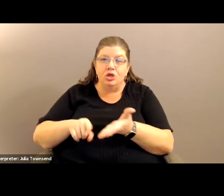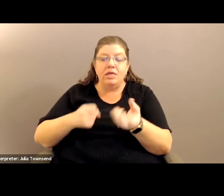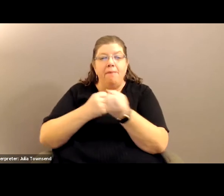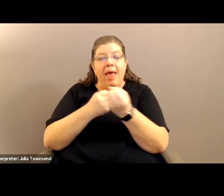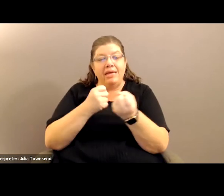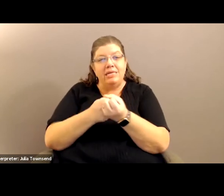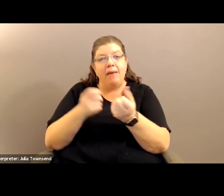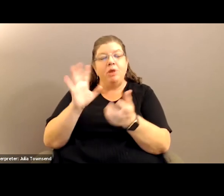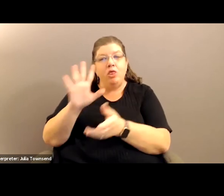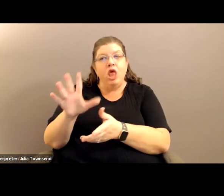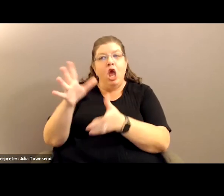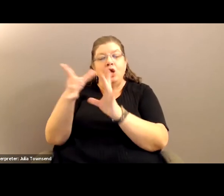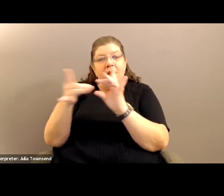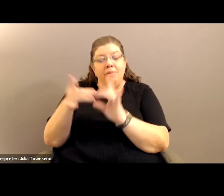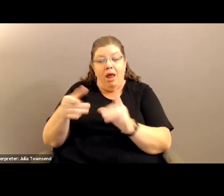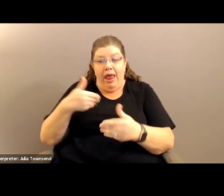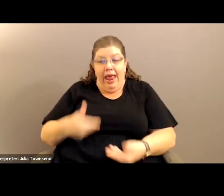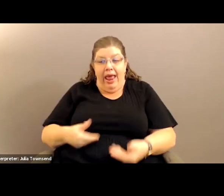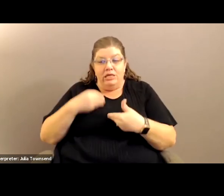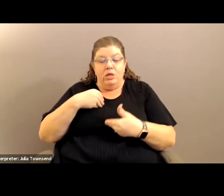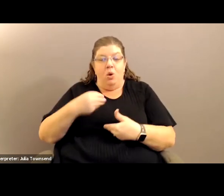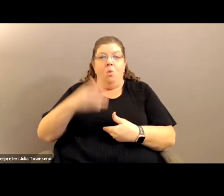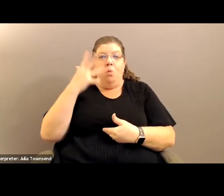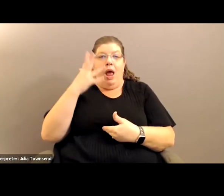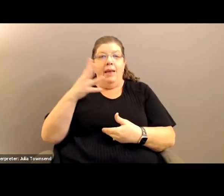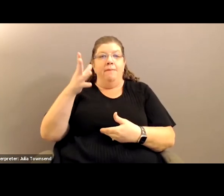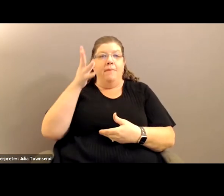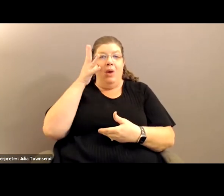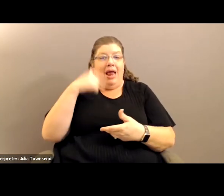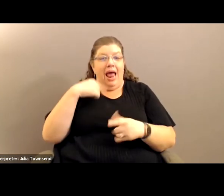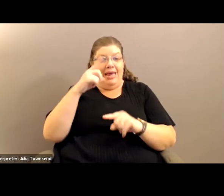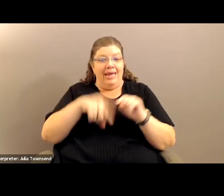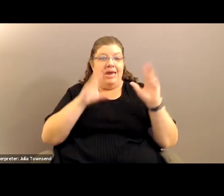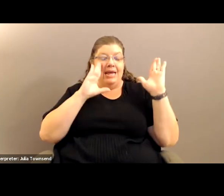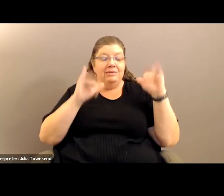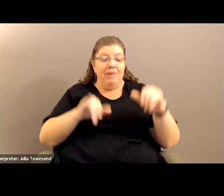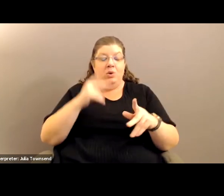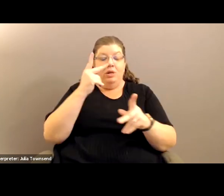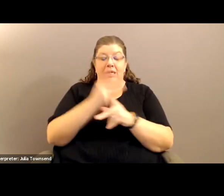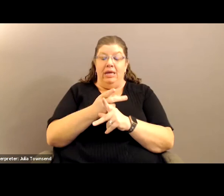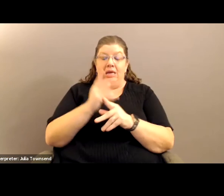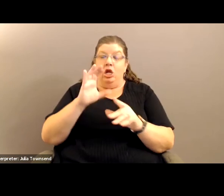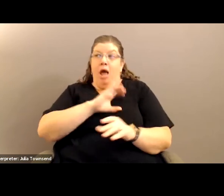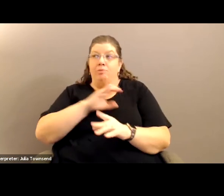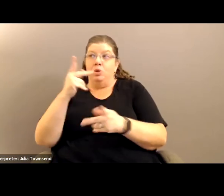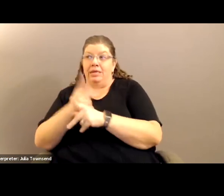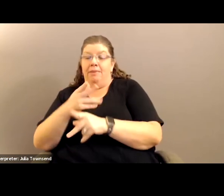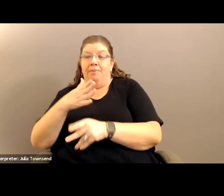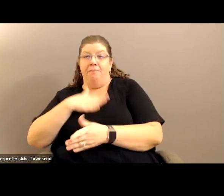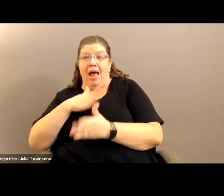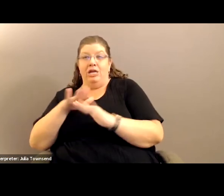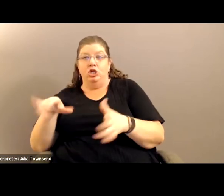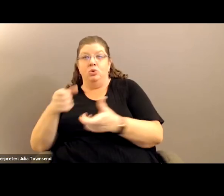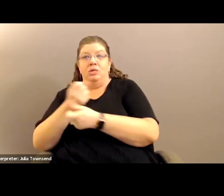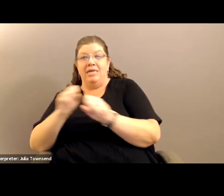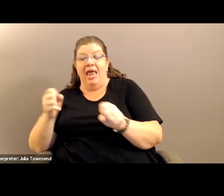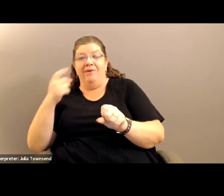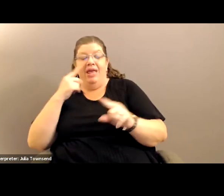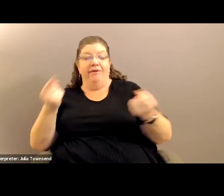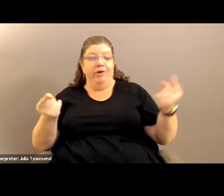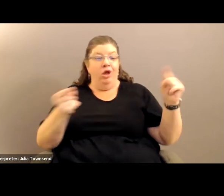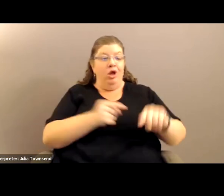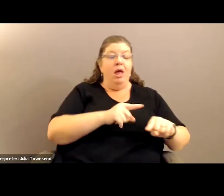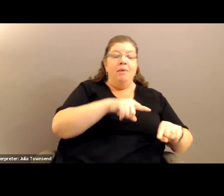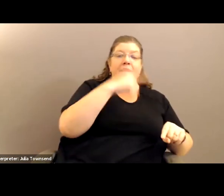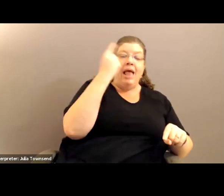i see clearly that as a white parent i can no longer expect the cops to keep my children safe at the expense of black and brown students who